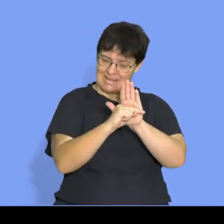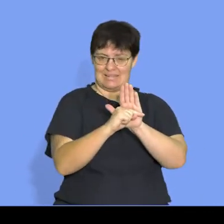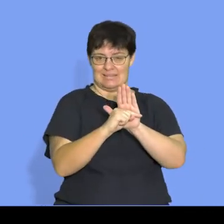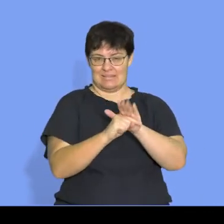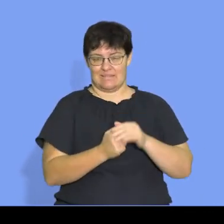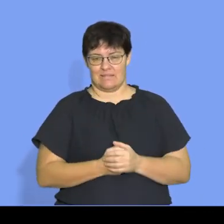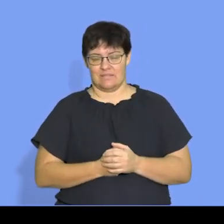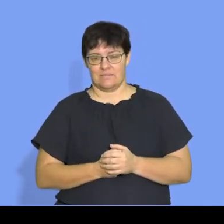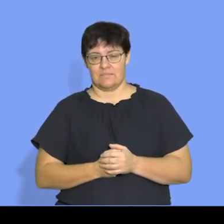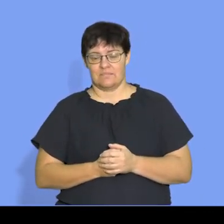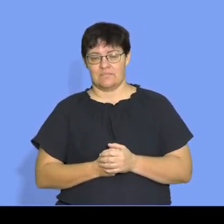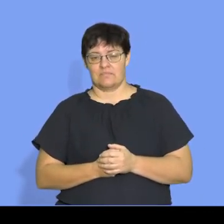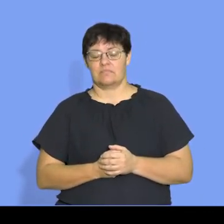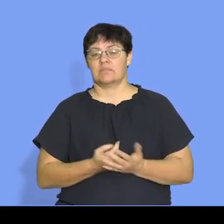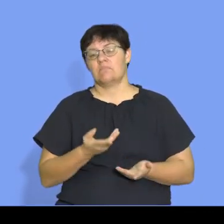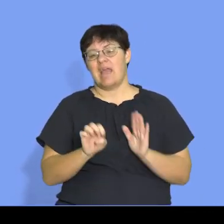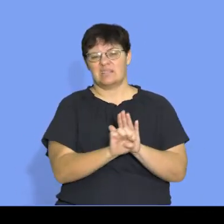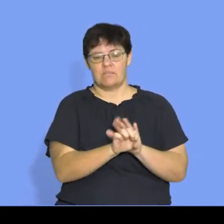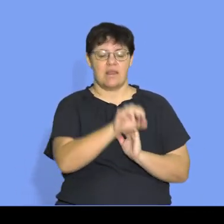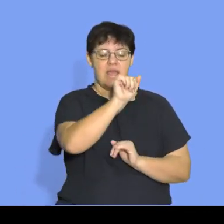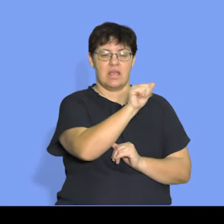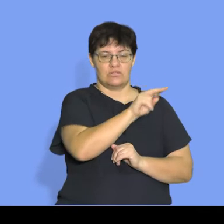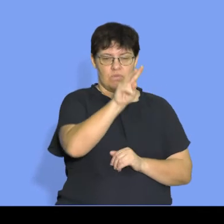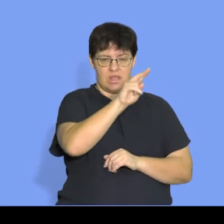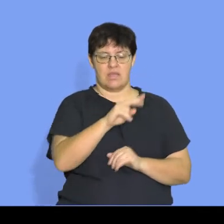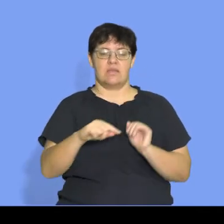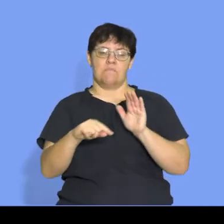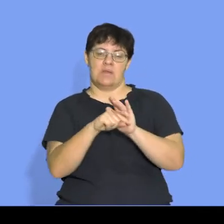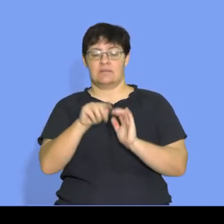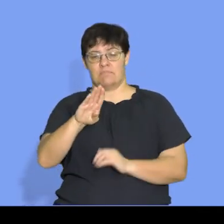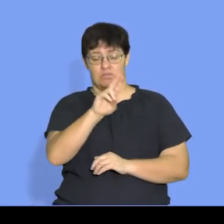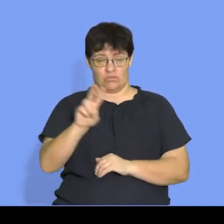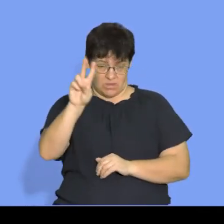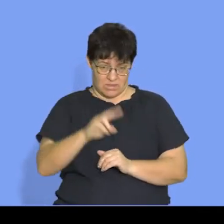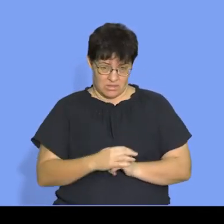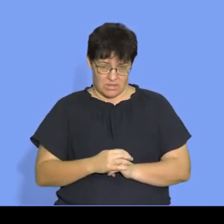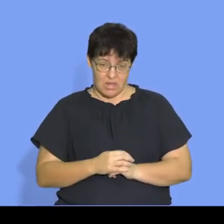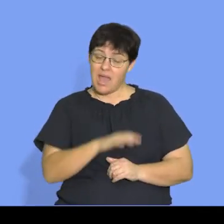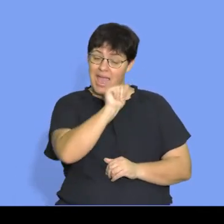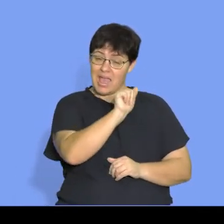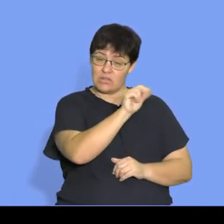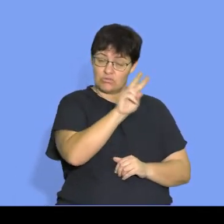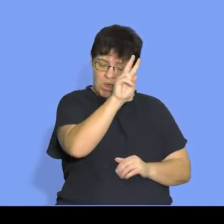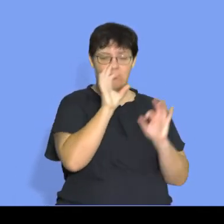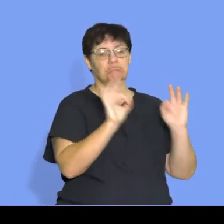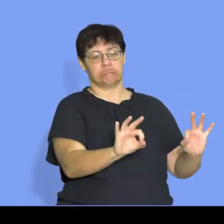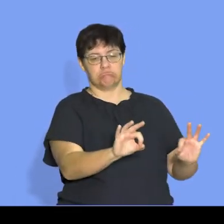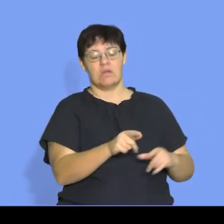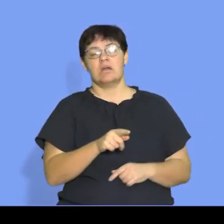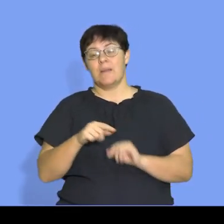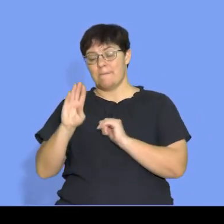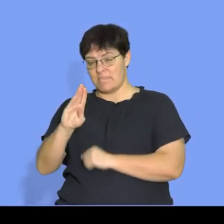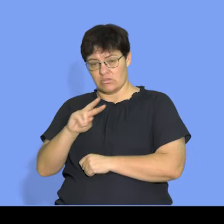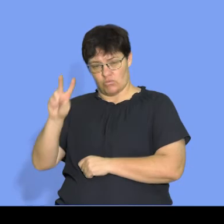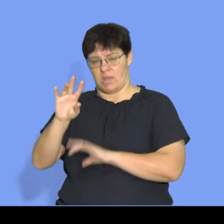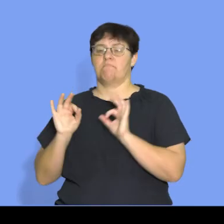An example will be me having a squared minus b squared. A squared is a perfect square, b squared is a perfect square,